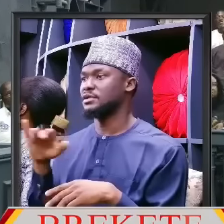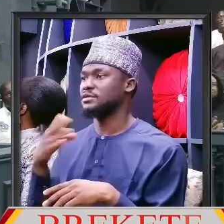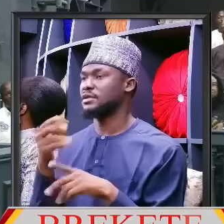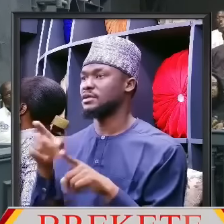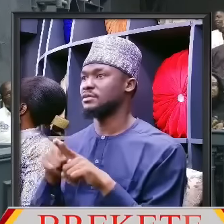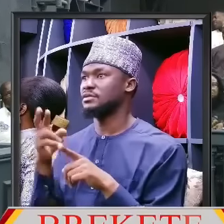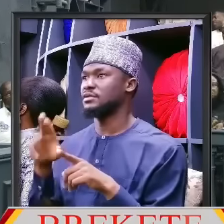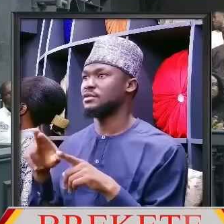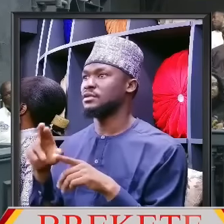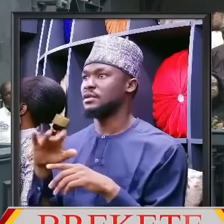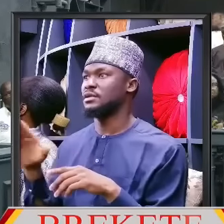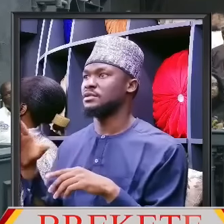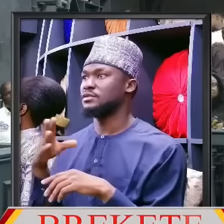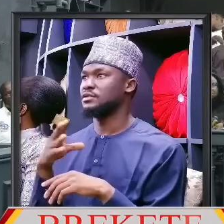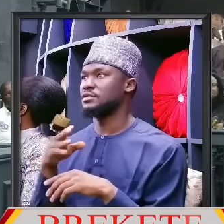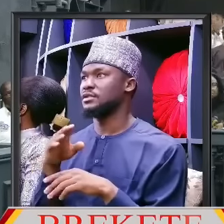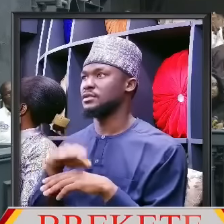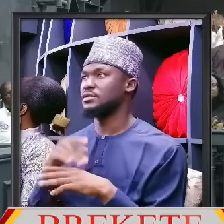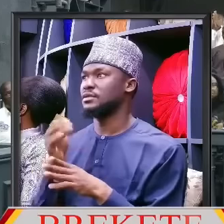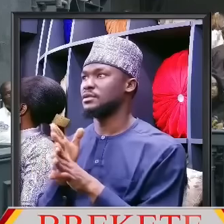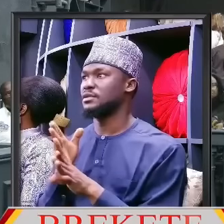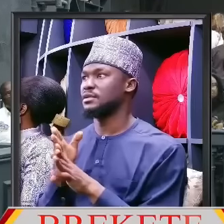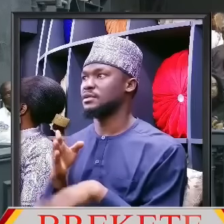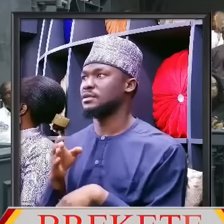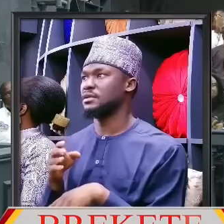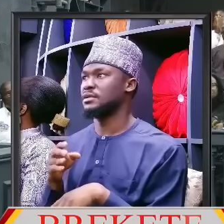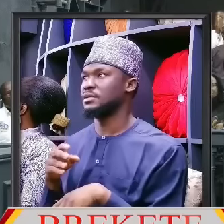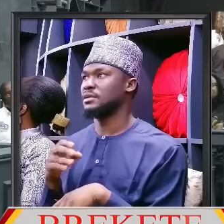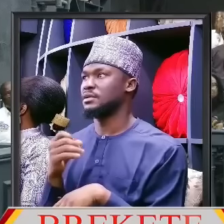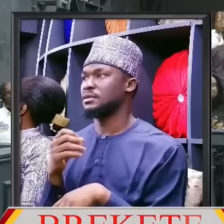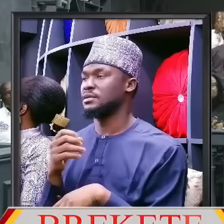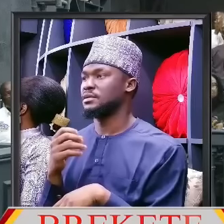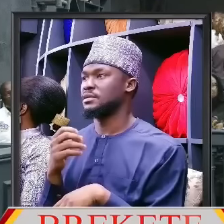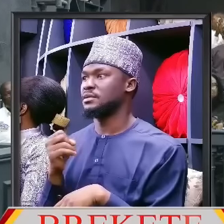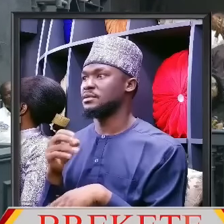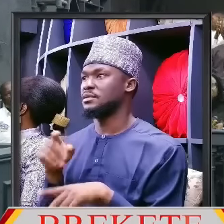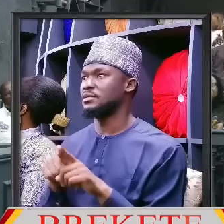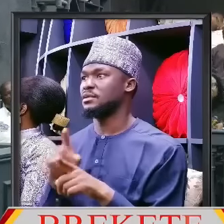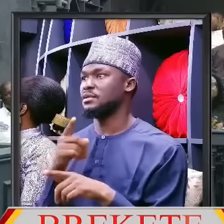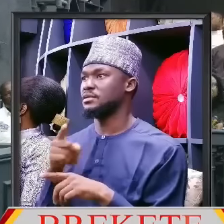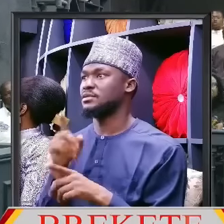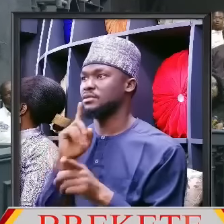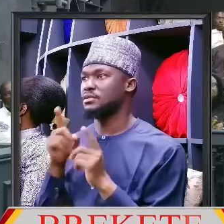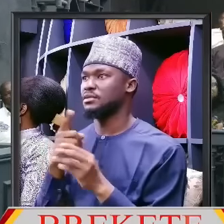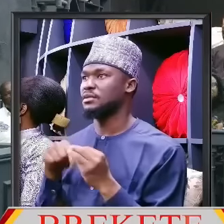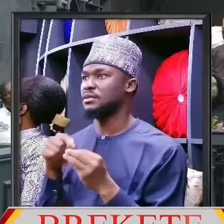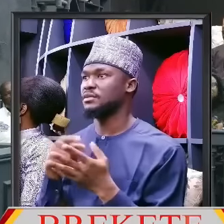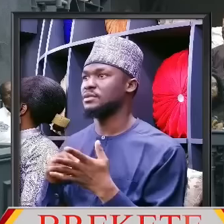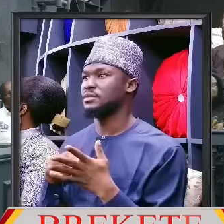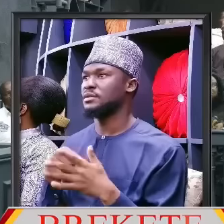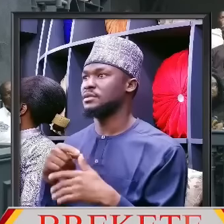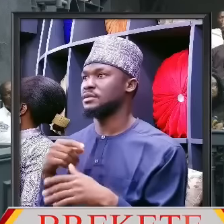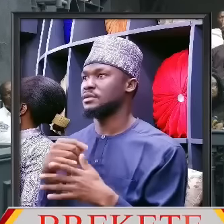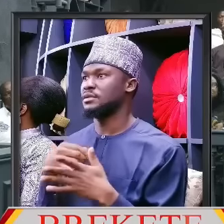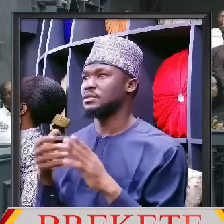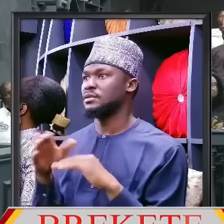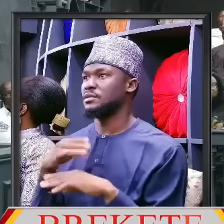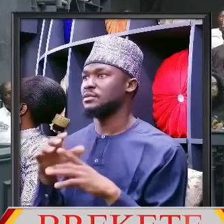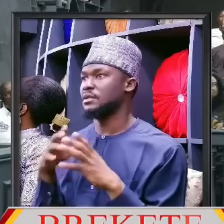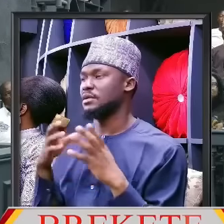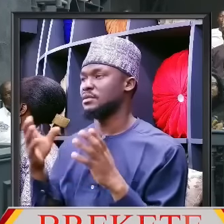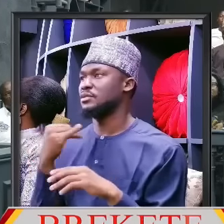future. They're on the line. Don't be lying. So, you know, actually, they make the effort, they somehow knock for your